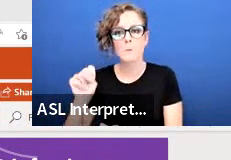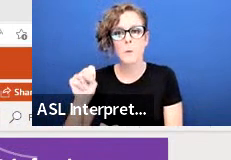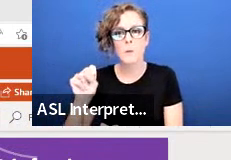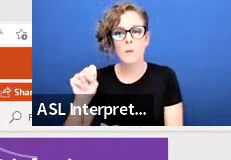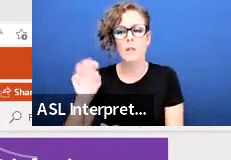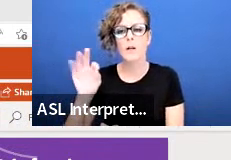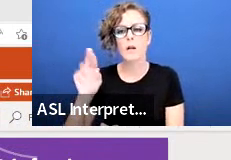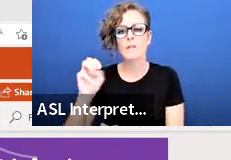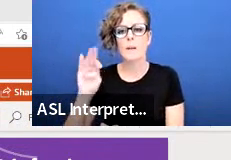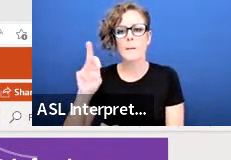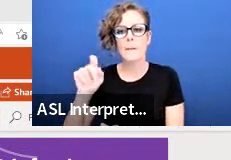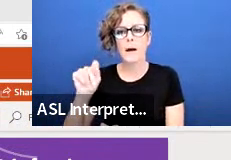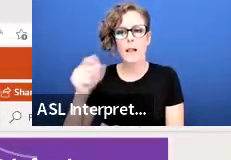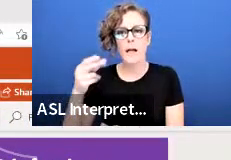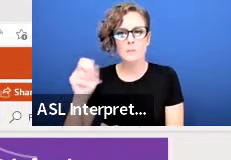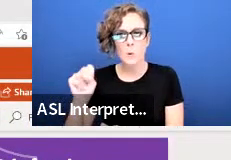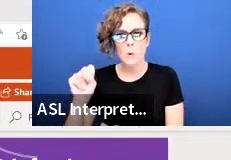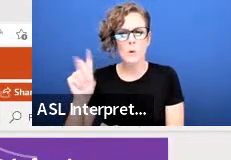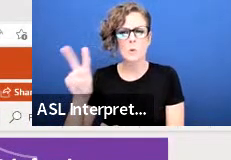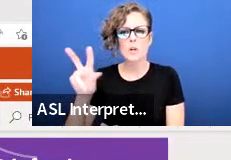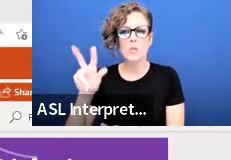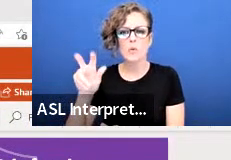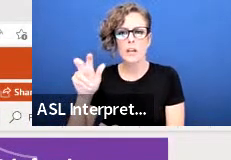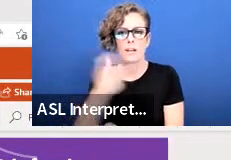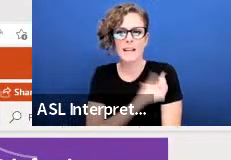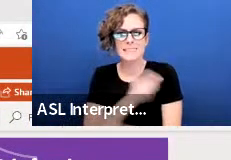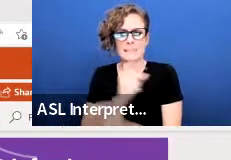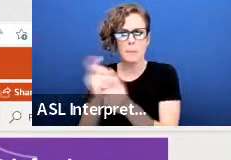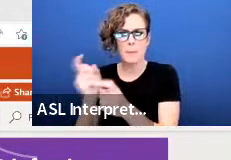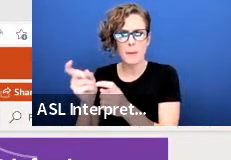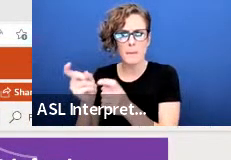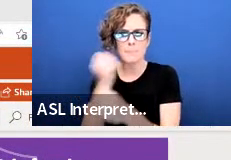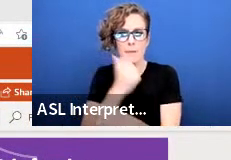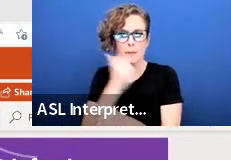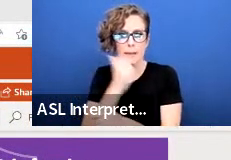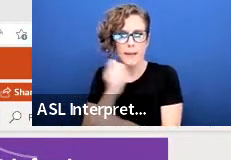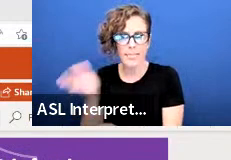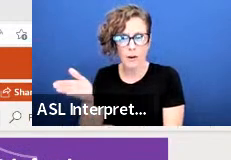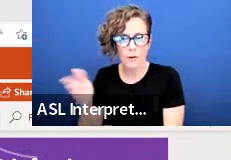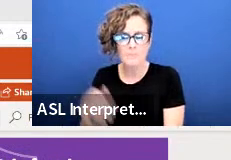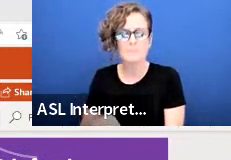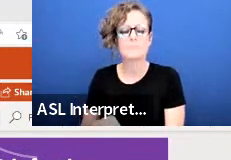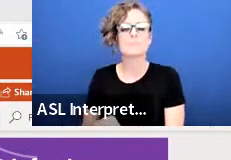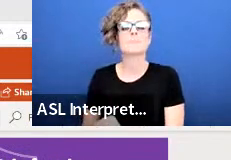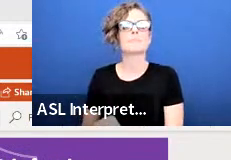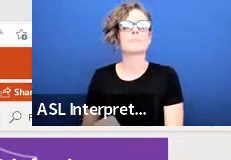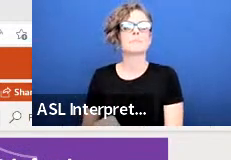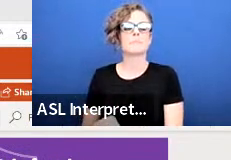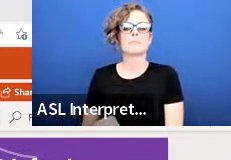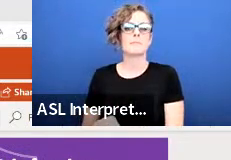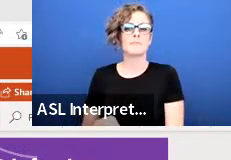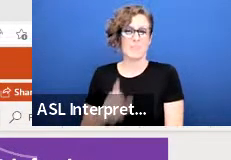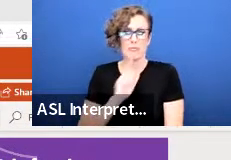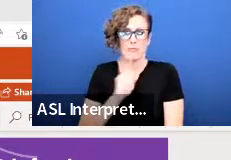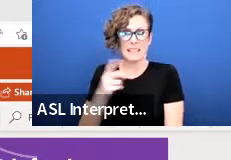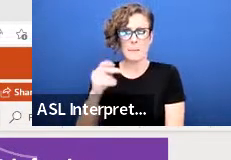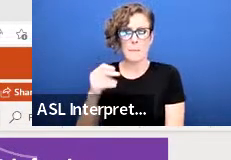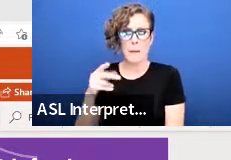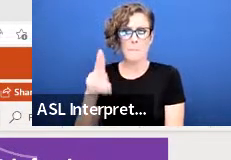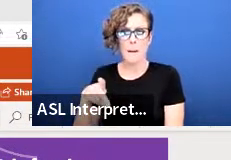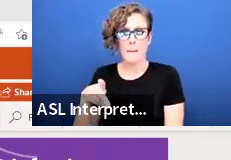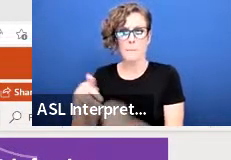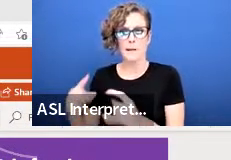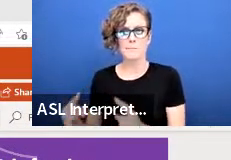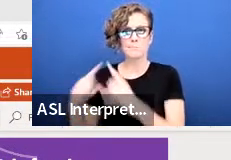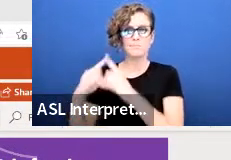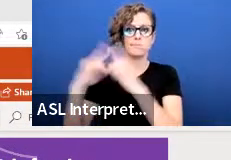were doing 200 or 300 a day there. At that point, you could pop up a clinic anywhere that had a big